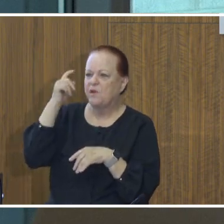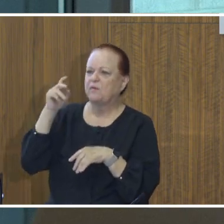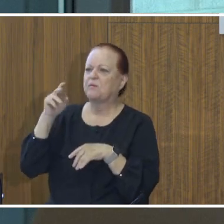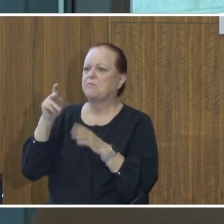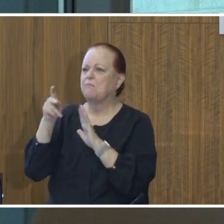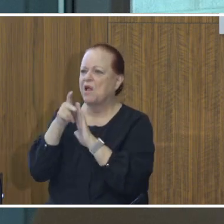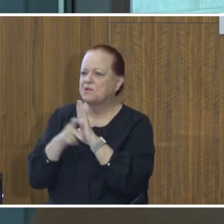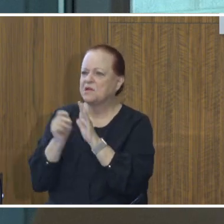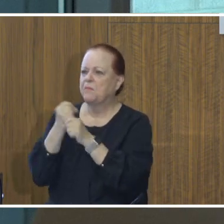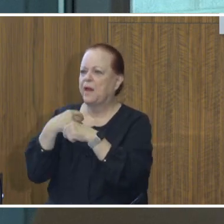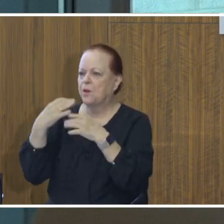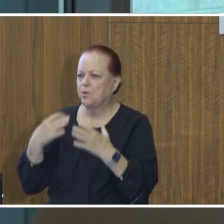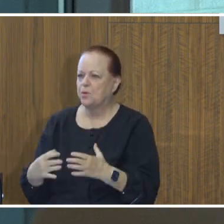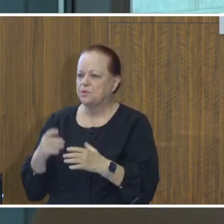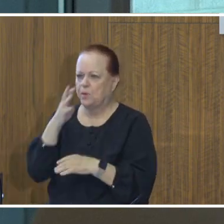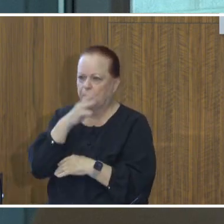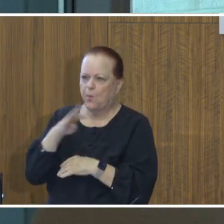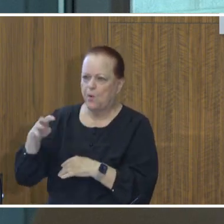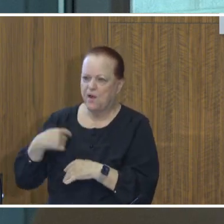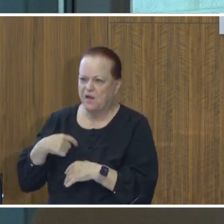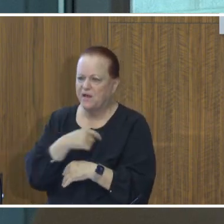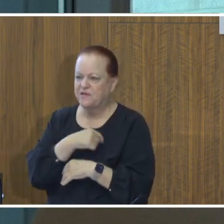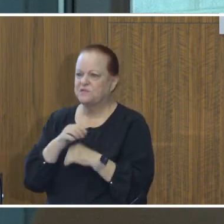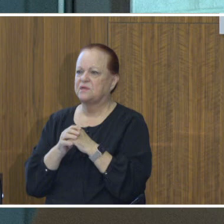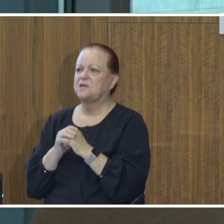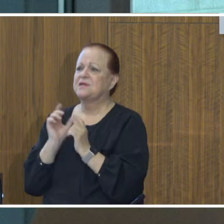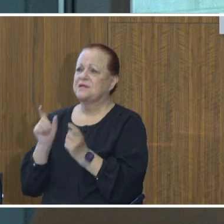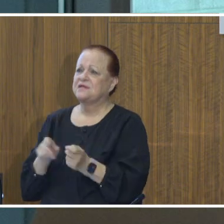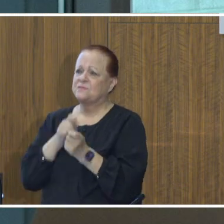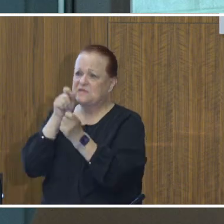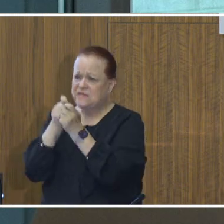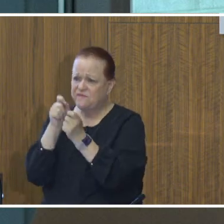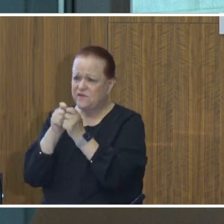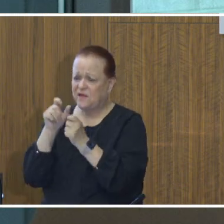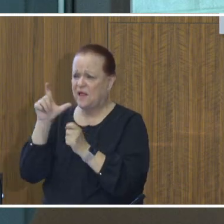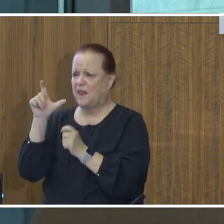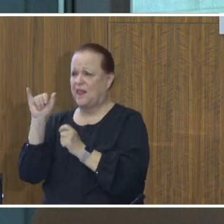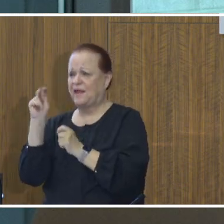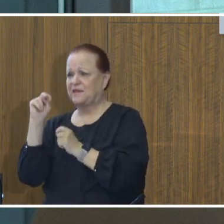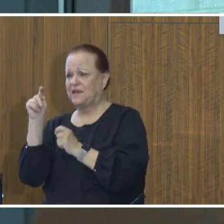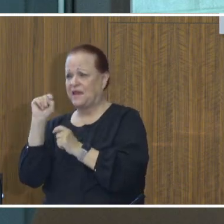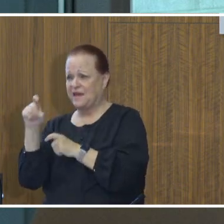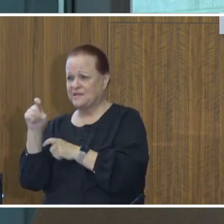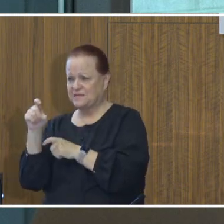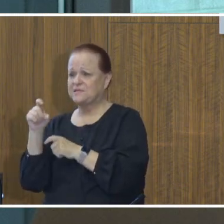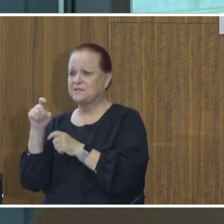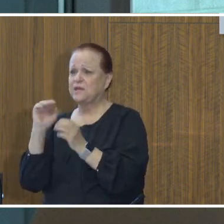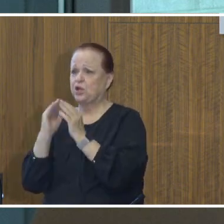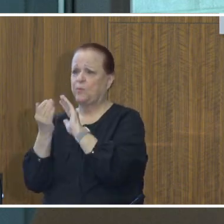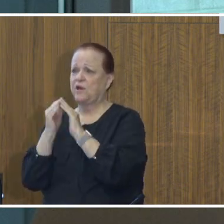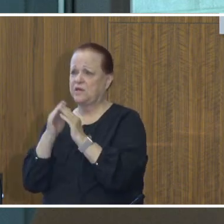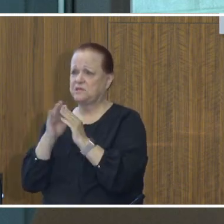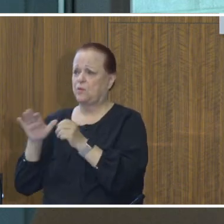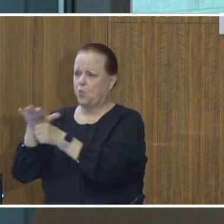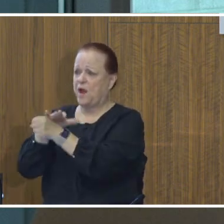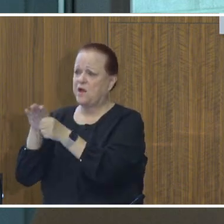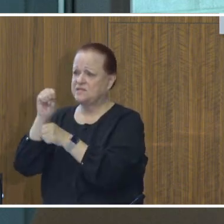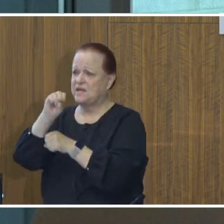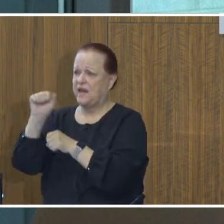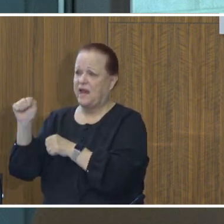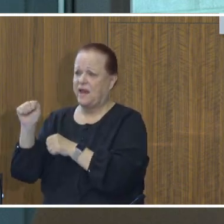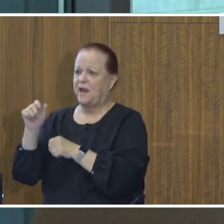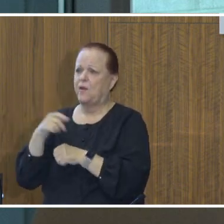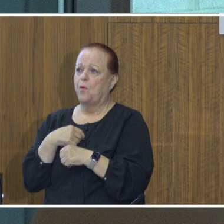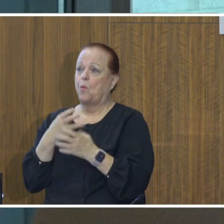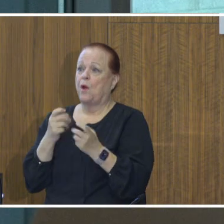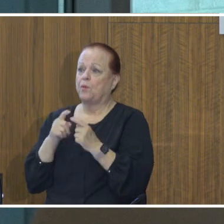County for the Latinx community specifically in and around Santa Ana, and we'll be working with our partners to help identify the best way to